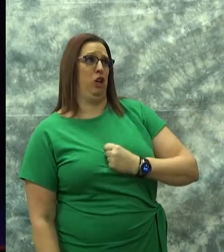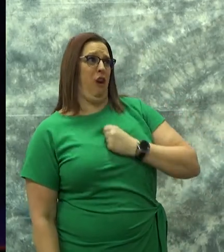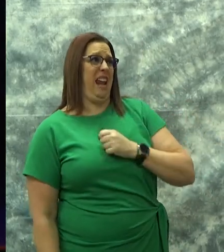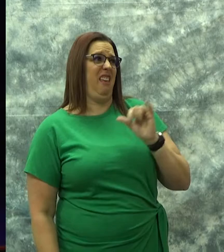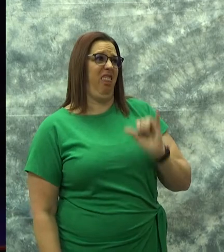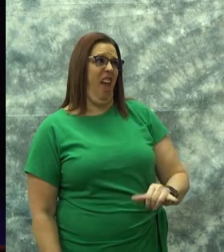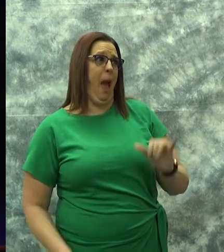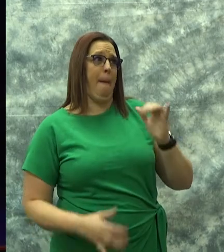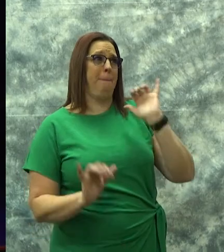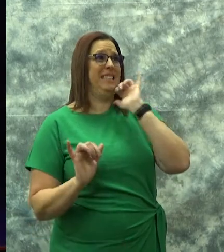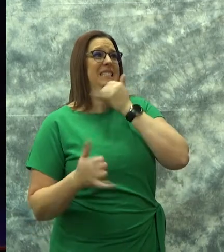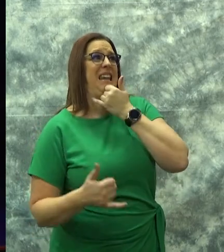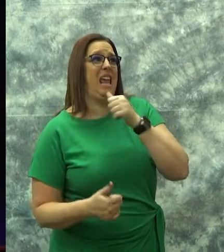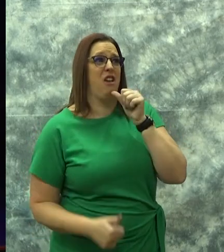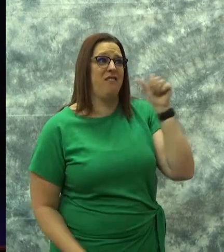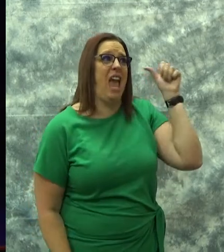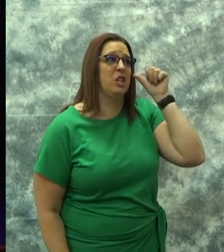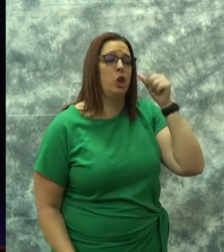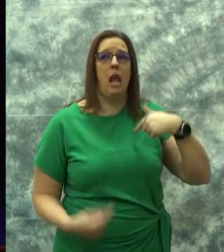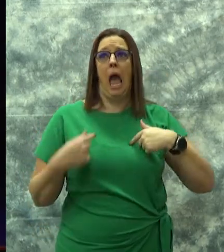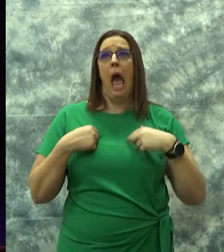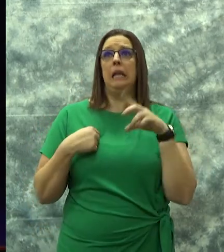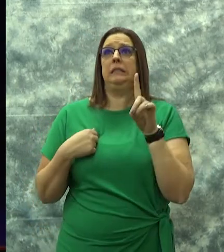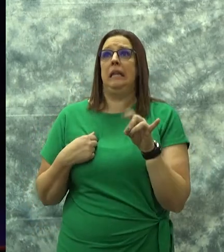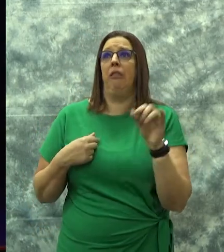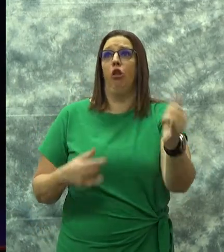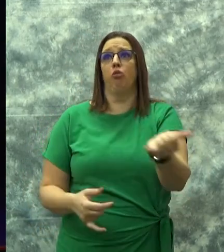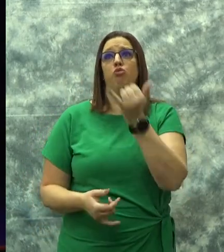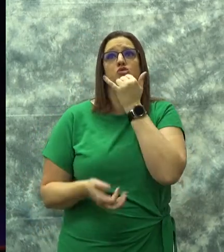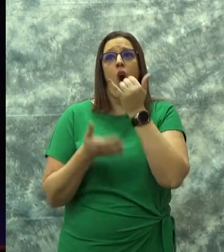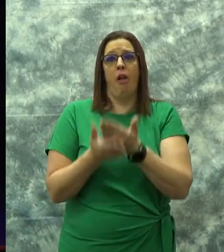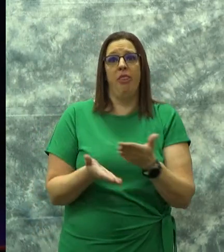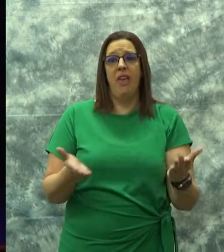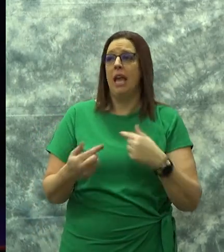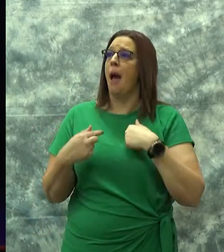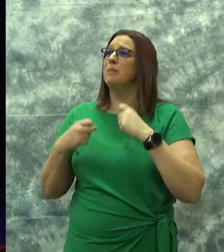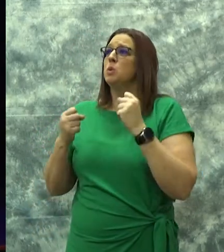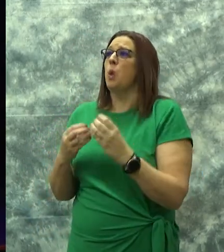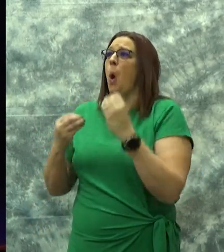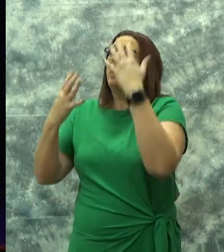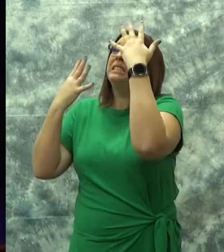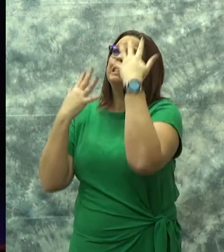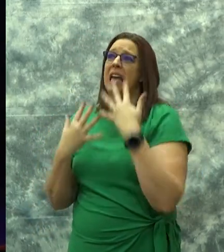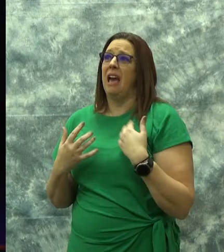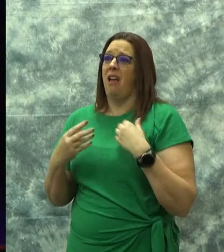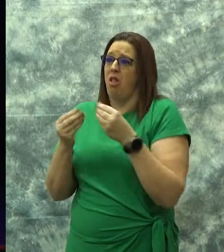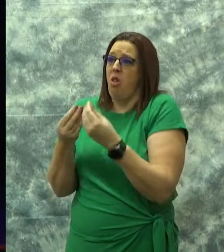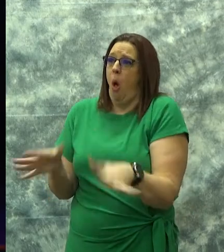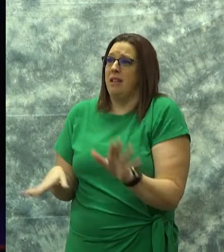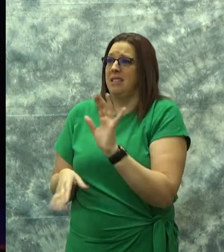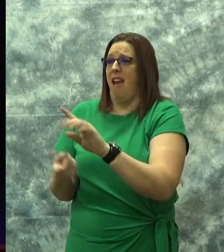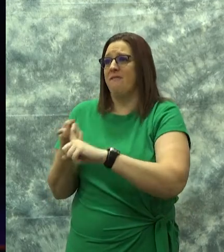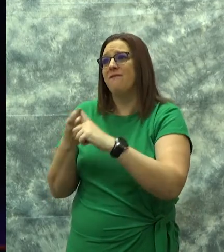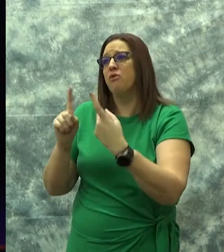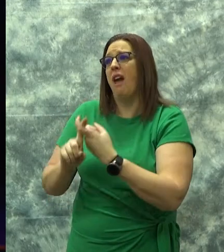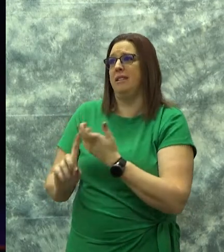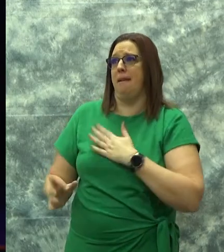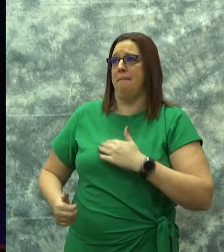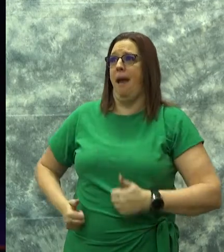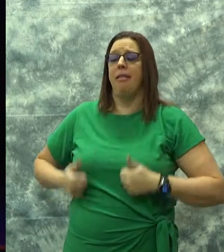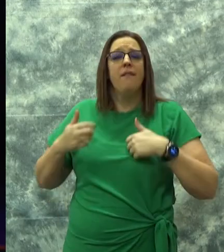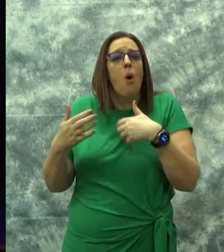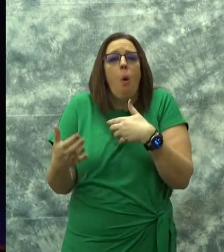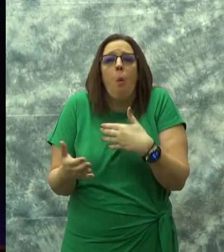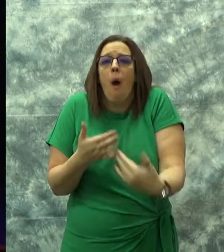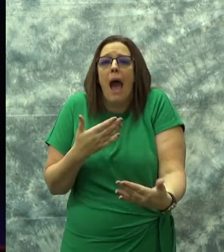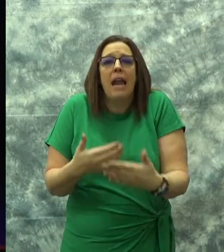regretting that mistake I made yesterday, or I really did the wrong thing, or I'm so sad that I've lost this friend in my life.